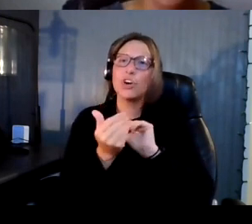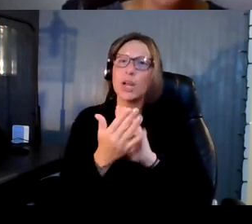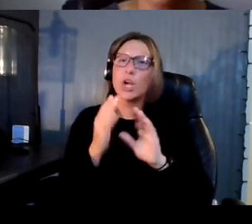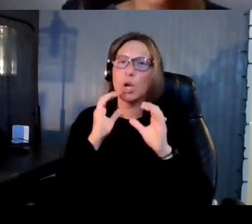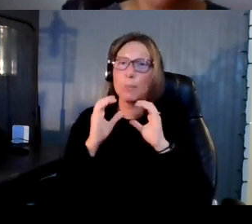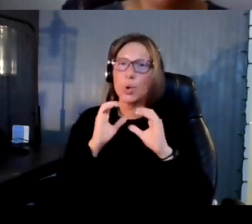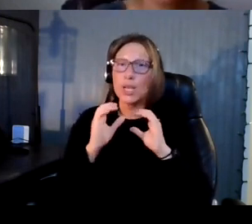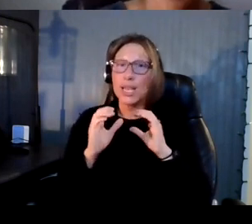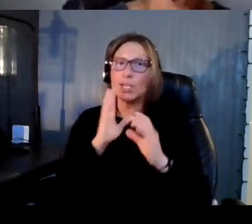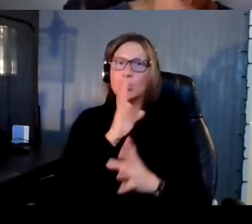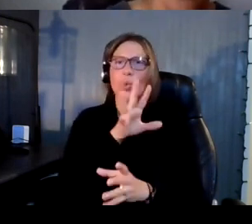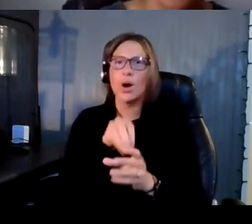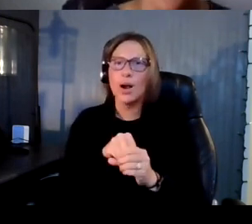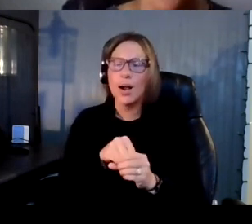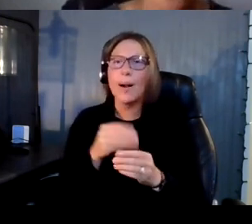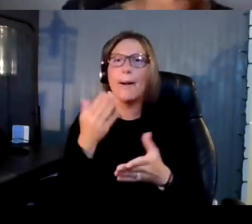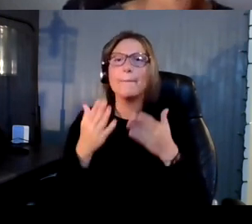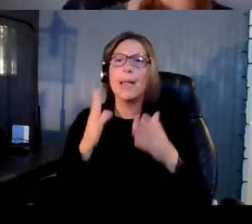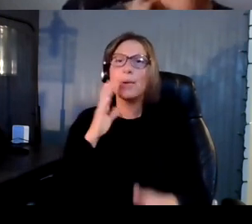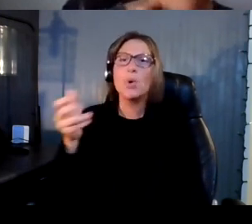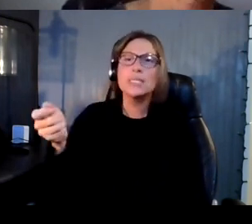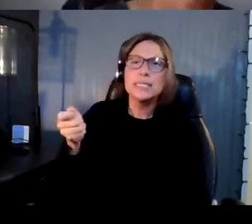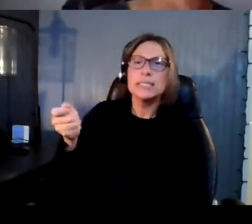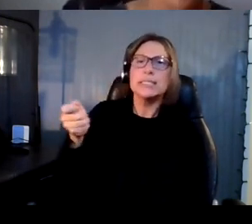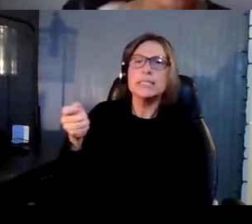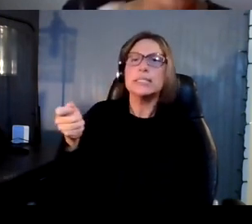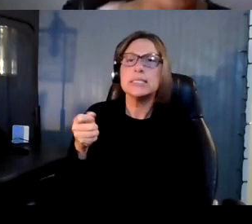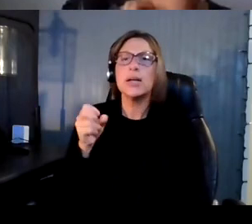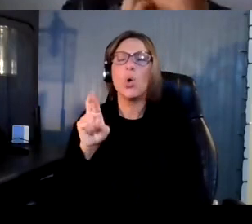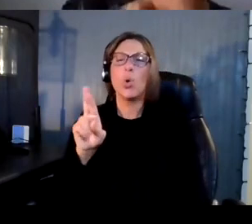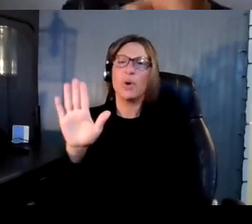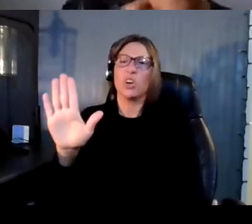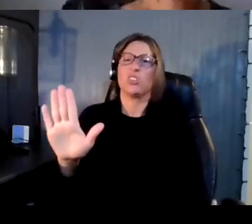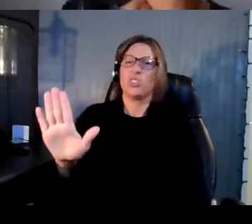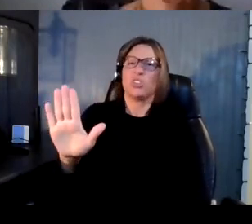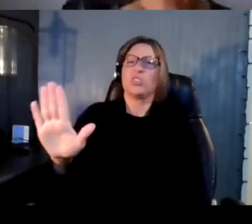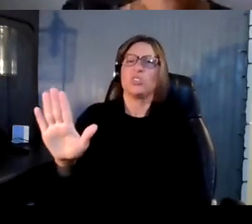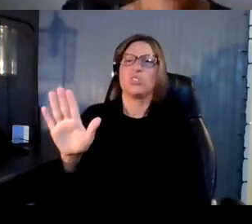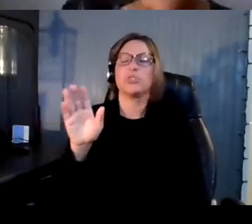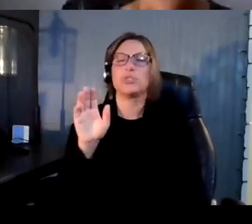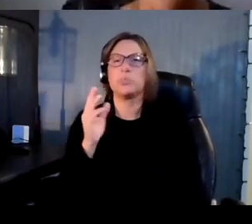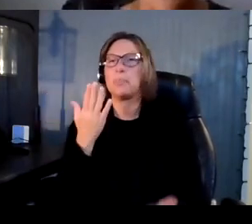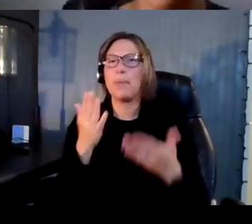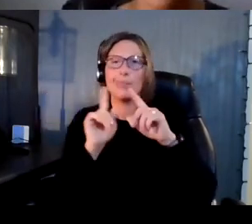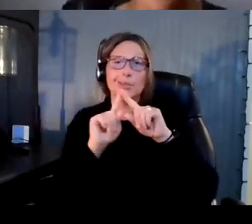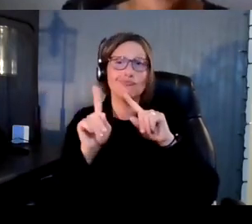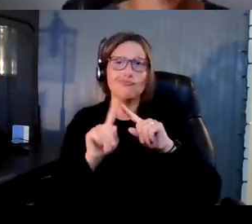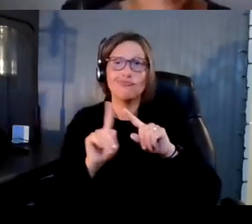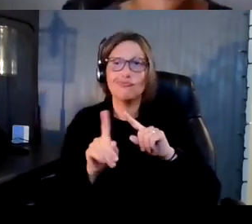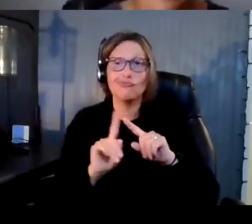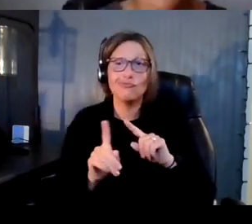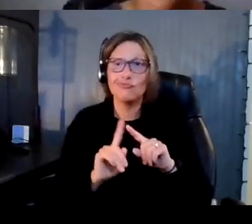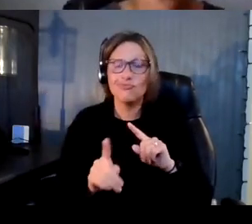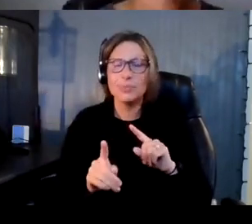They may tug on you, or they may push you away, or they may do several other different things.